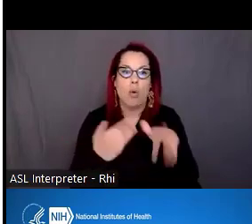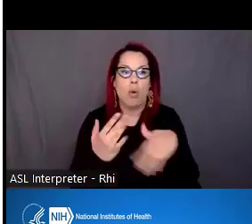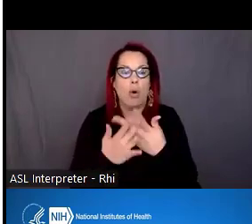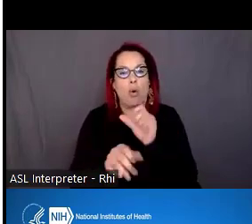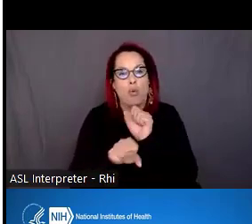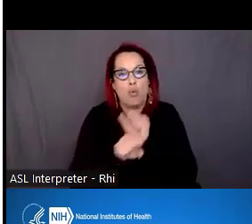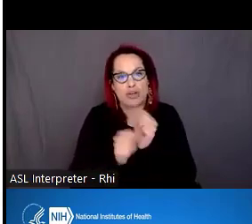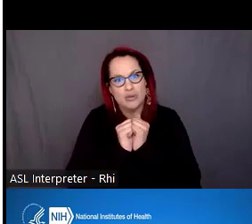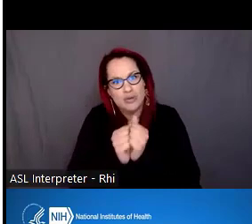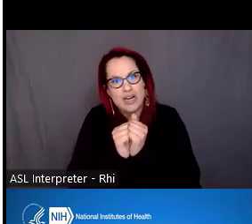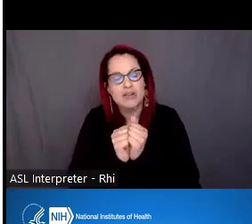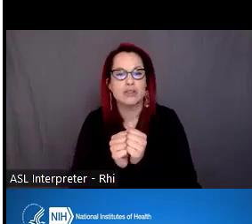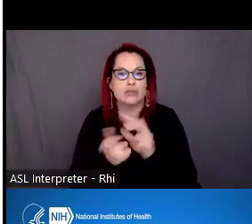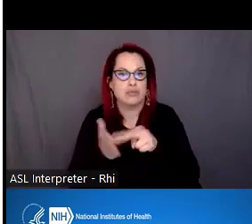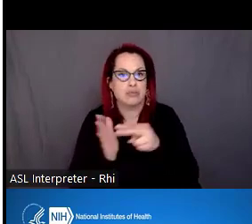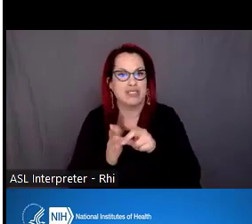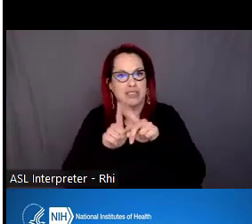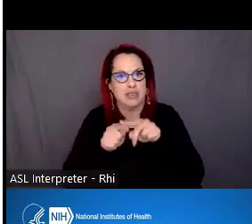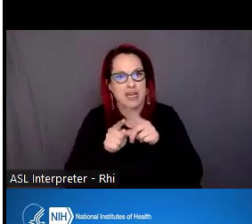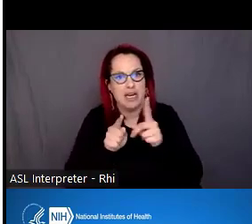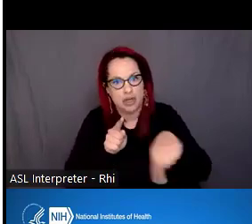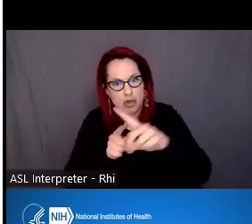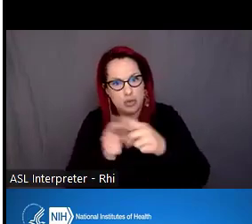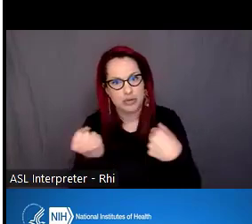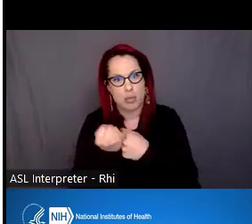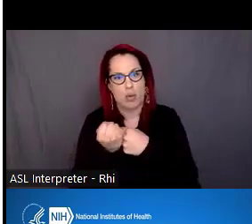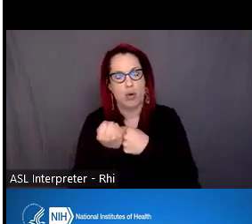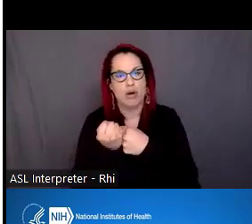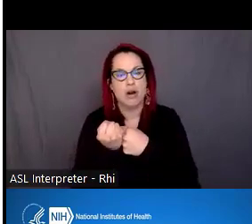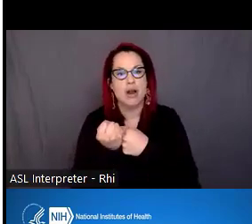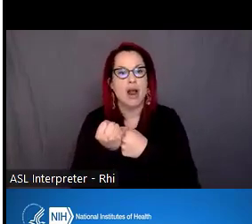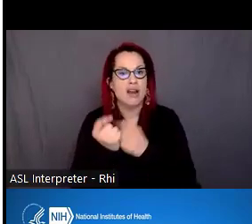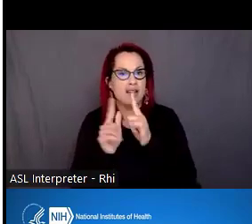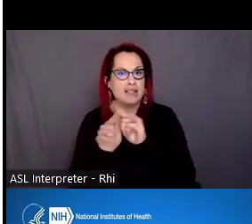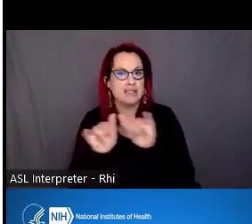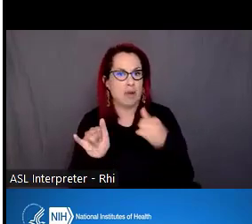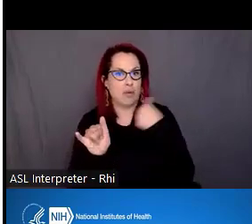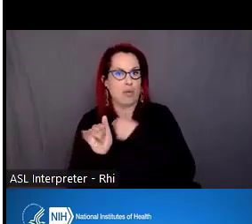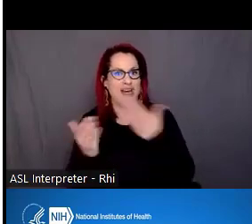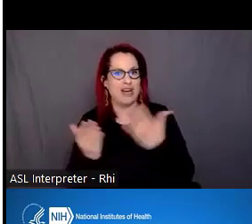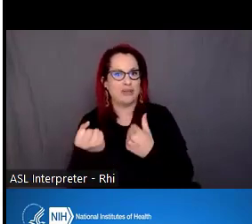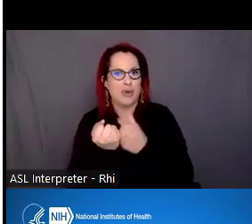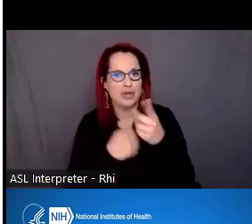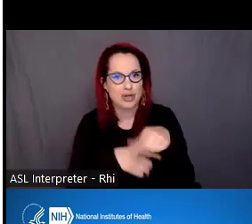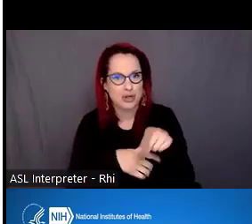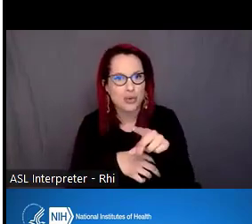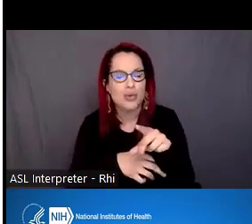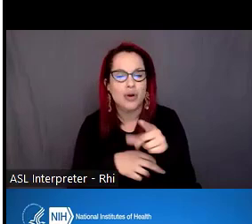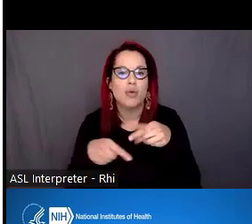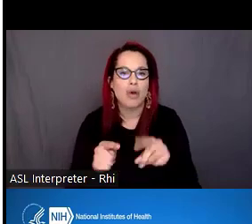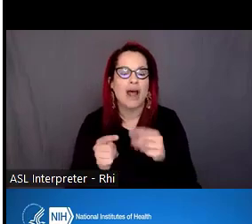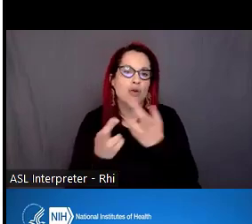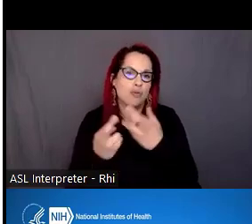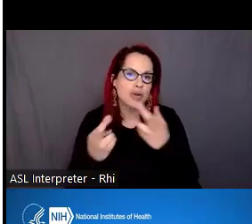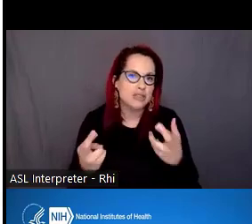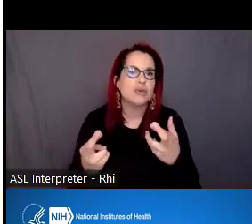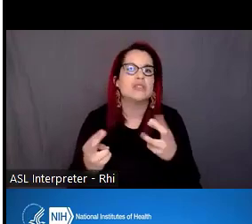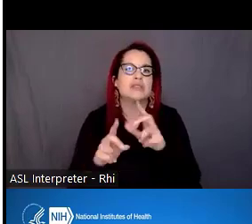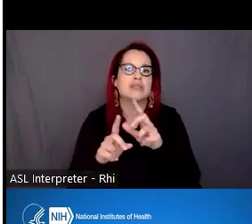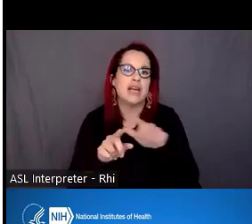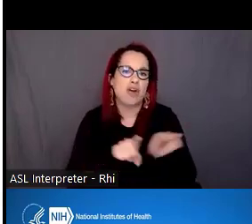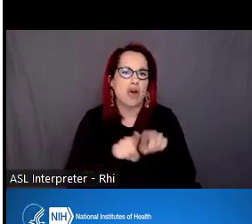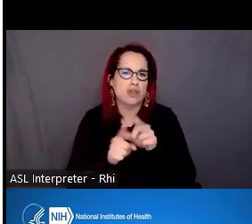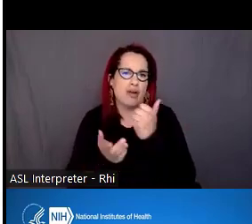we really are relying on you for support. And similarly, we're here for you as resources and as